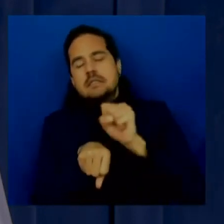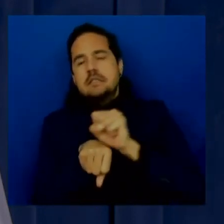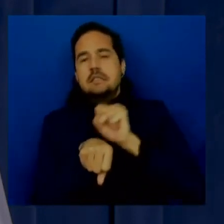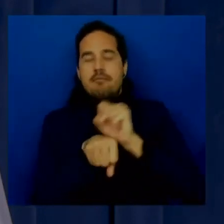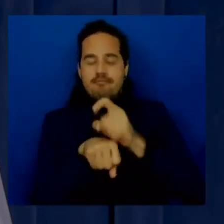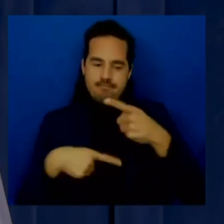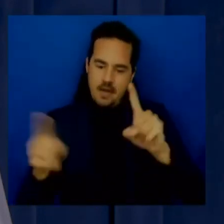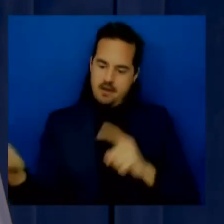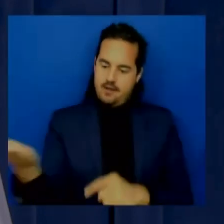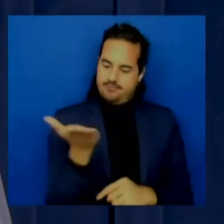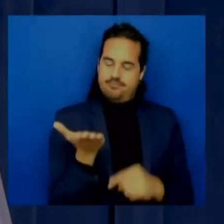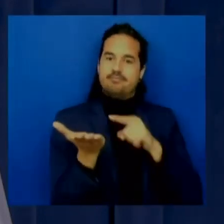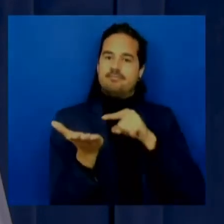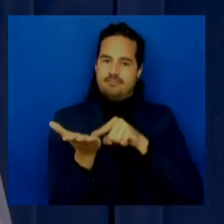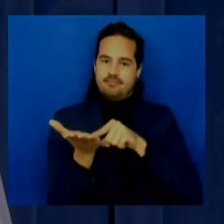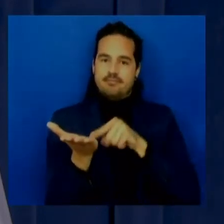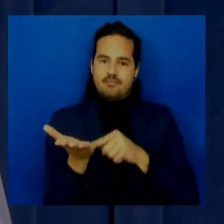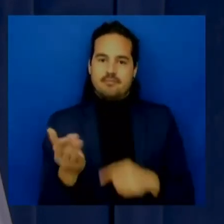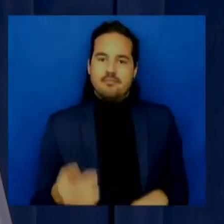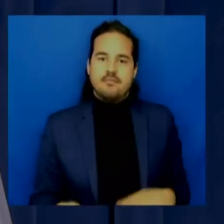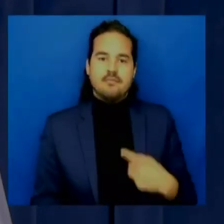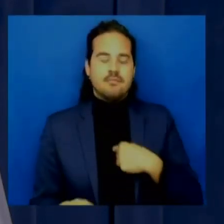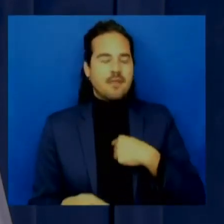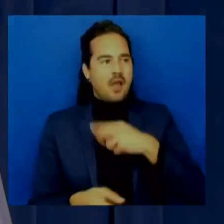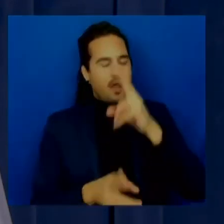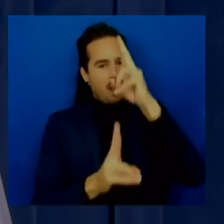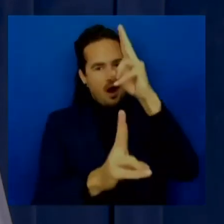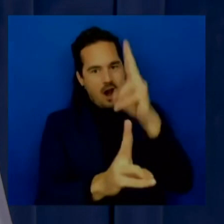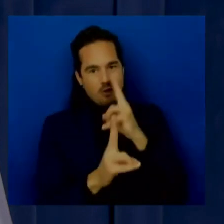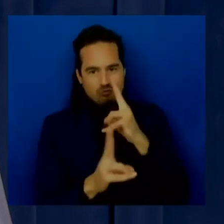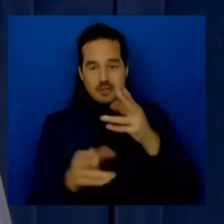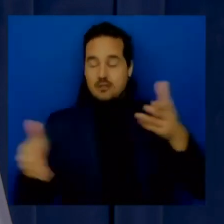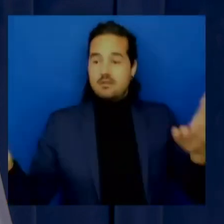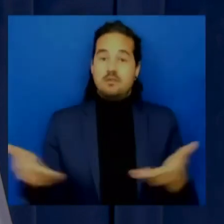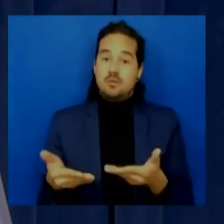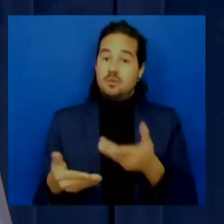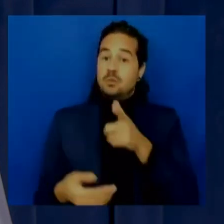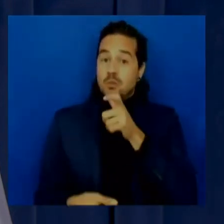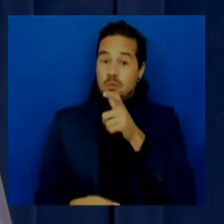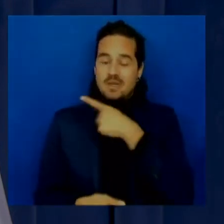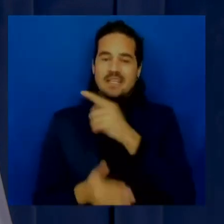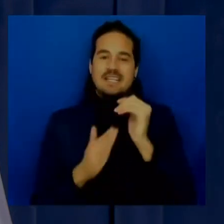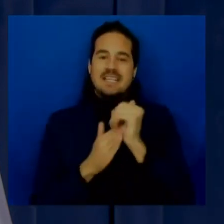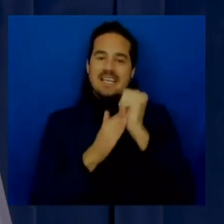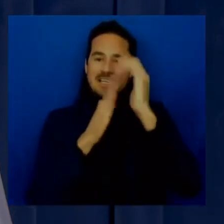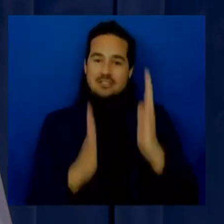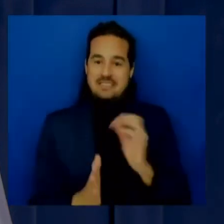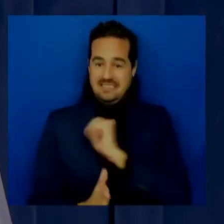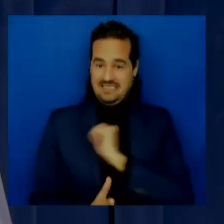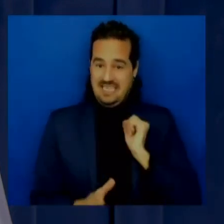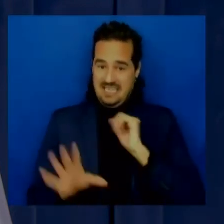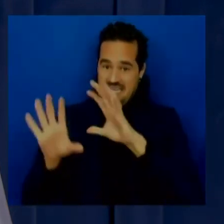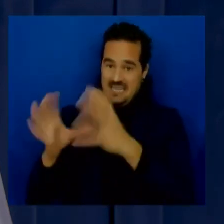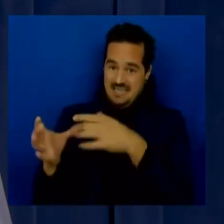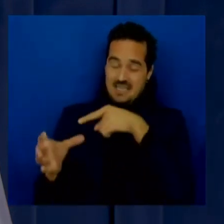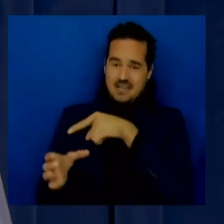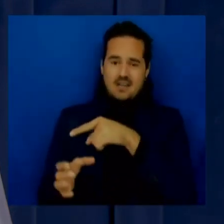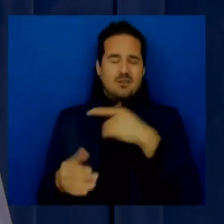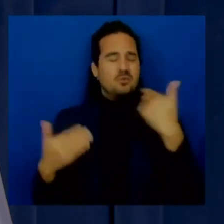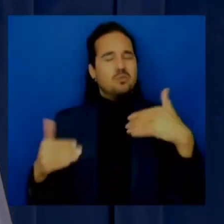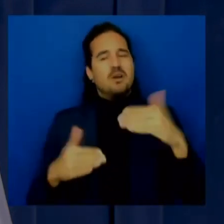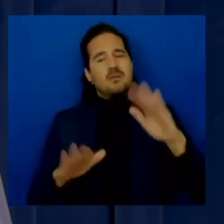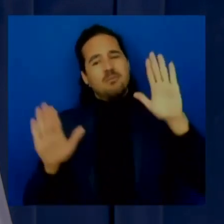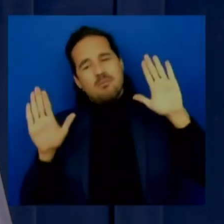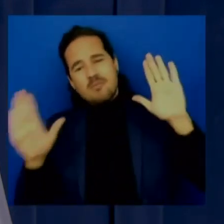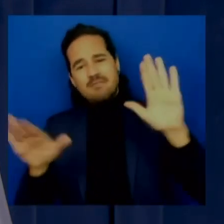the Senate, who has just done a magnificent job getting us here to this point, and that's our pro tem, Toni